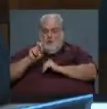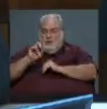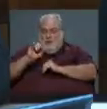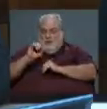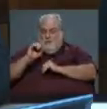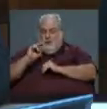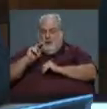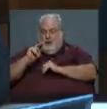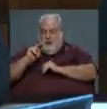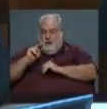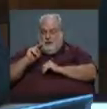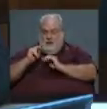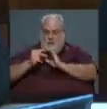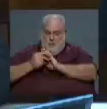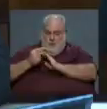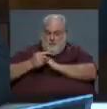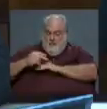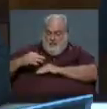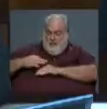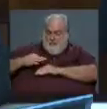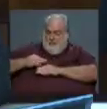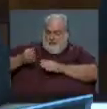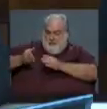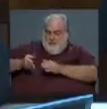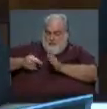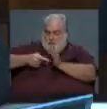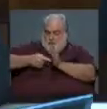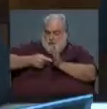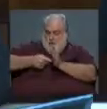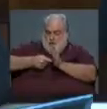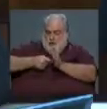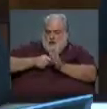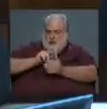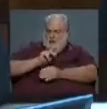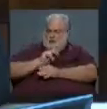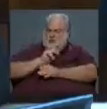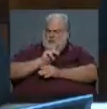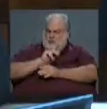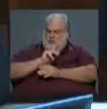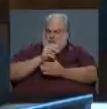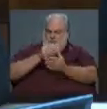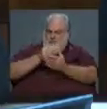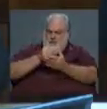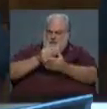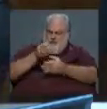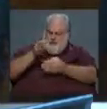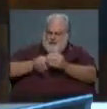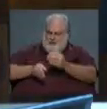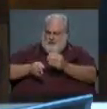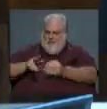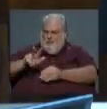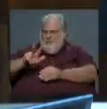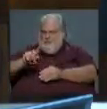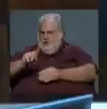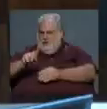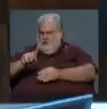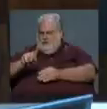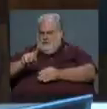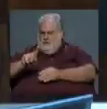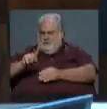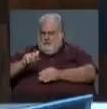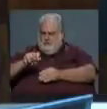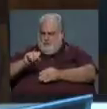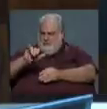program, and they said the applications were due on the 23rd and the funding ended on the 31st. And is